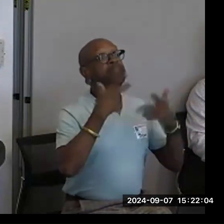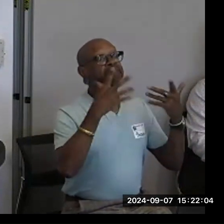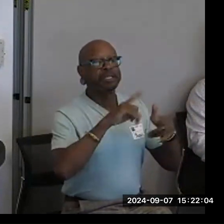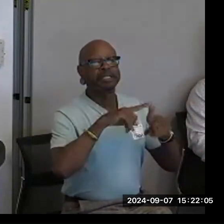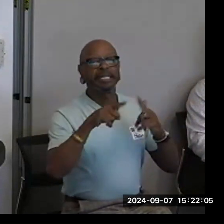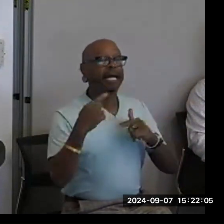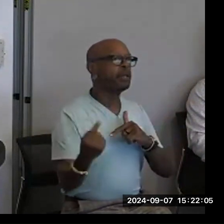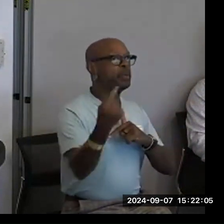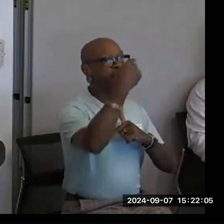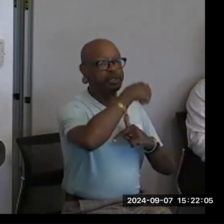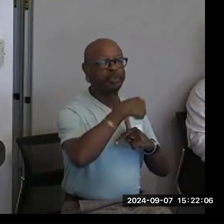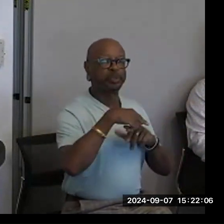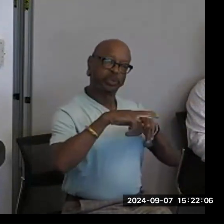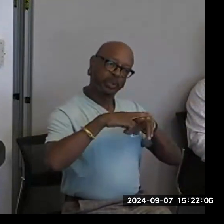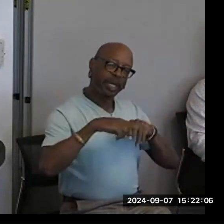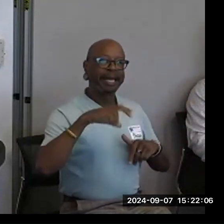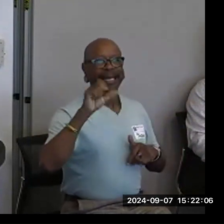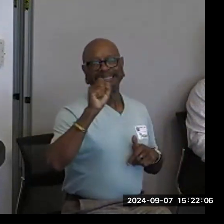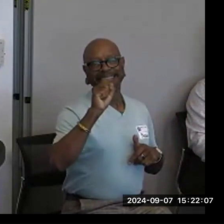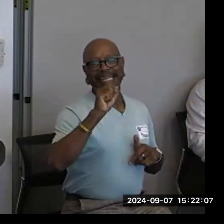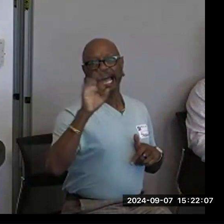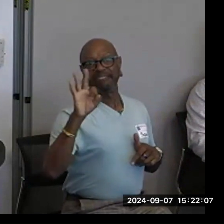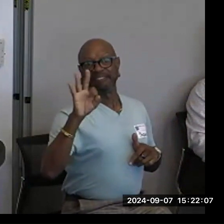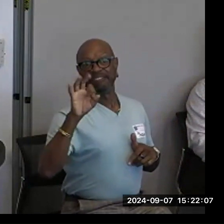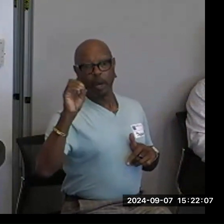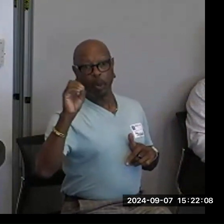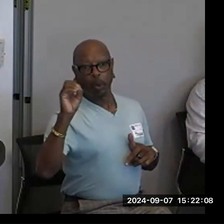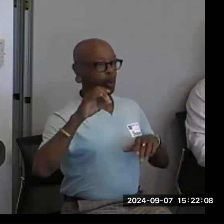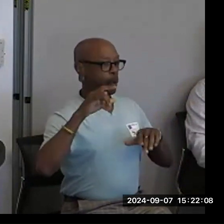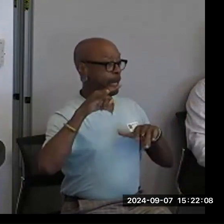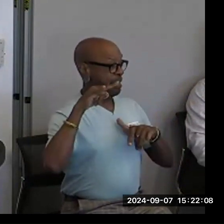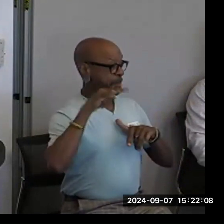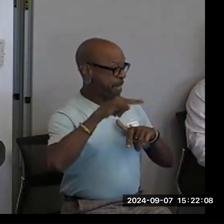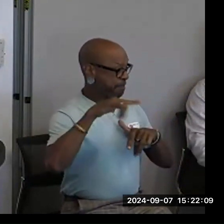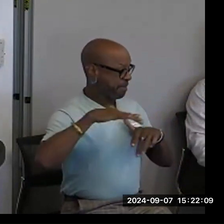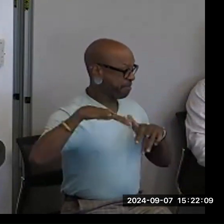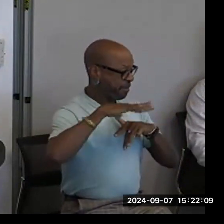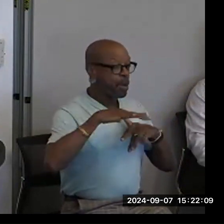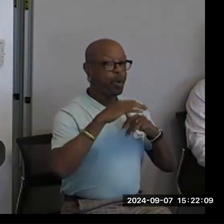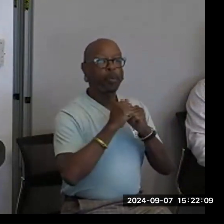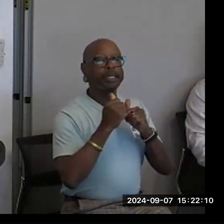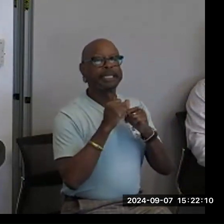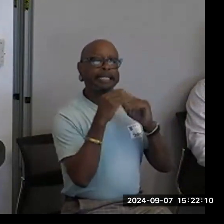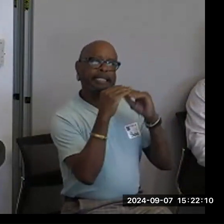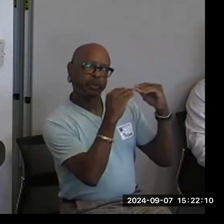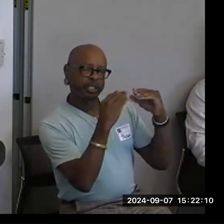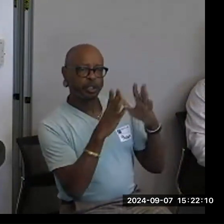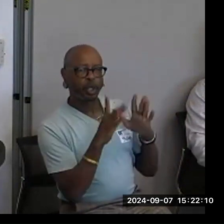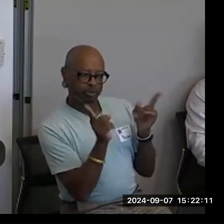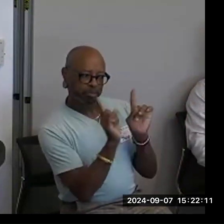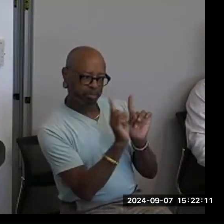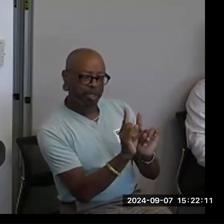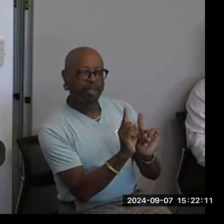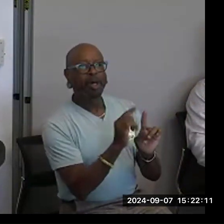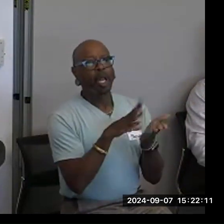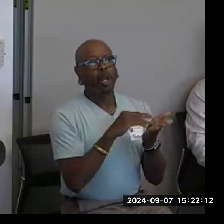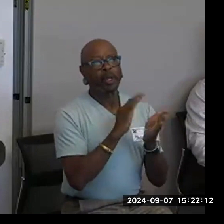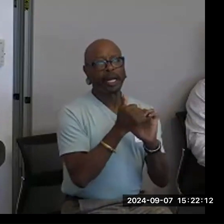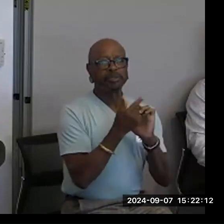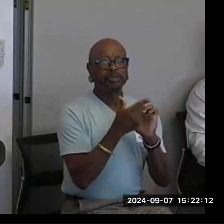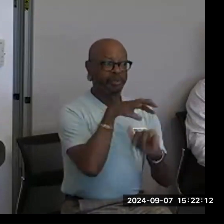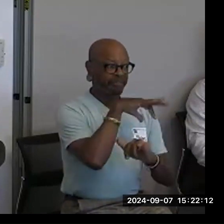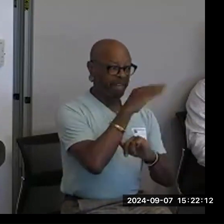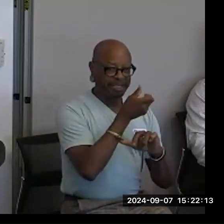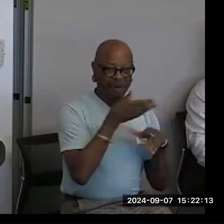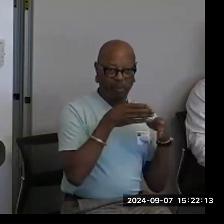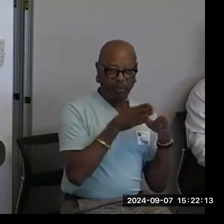SFO, fortunately, with a mobility instructor, and I started learning to find my way from the BART to